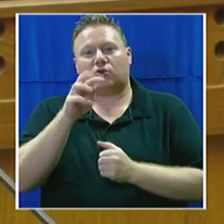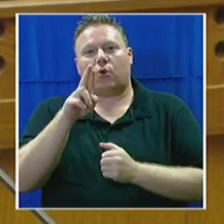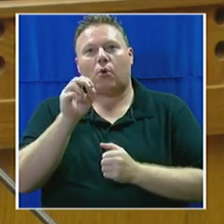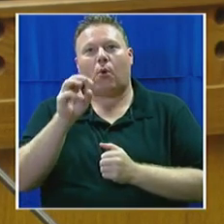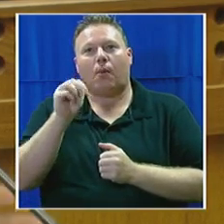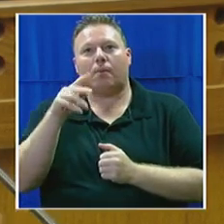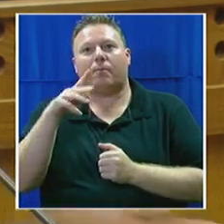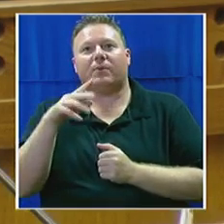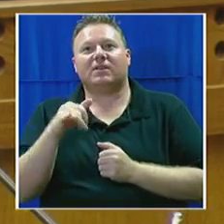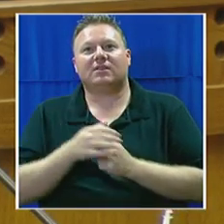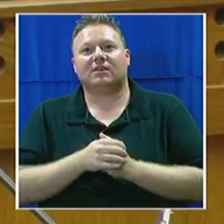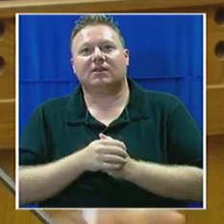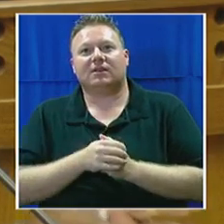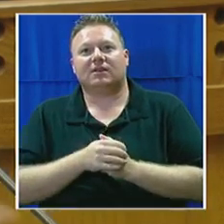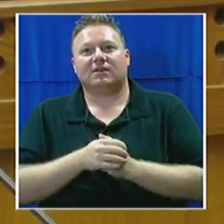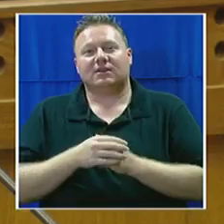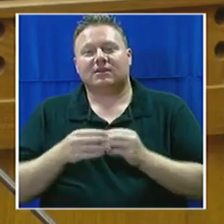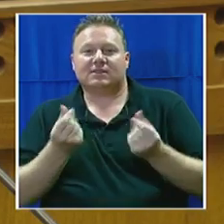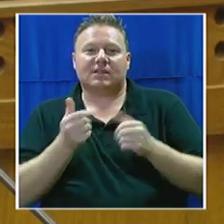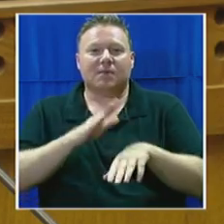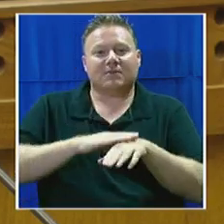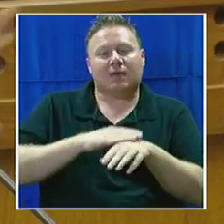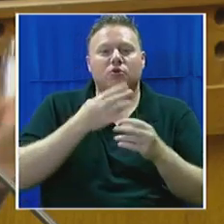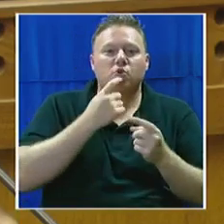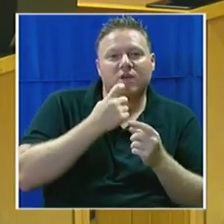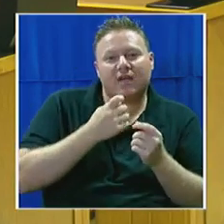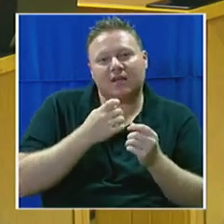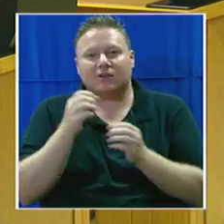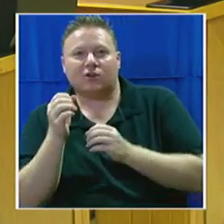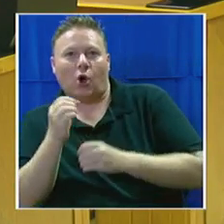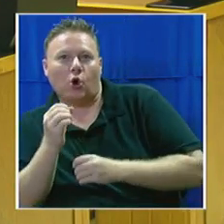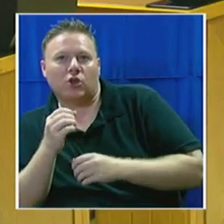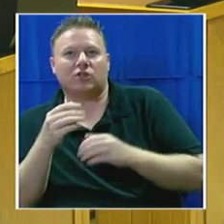Madibu saying, sometimes red, sometimes orange, we are Streisand.